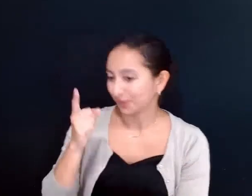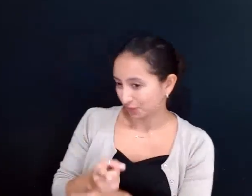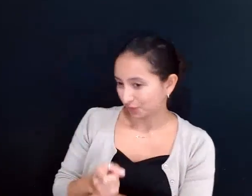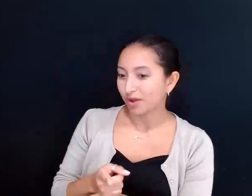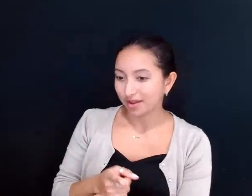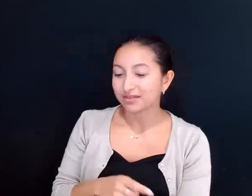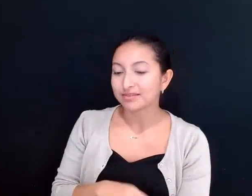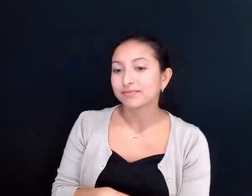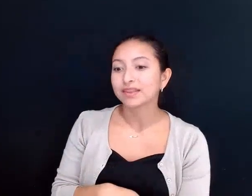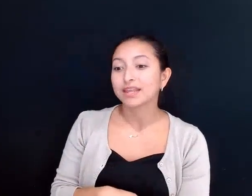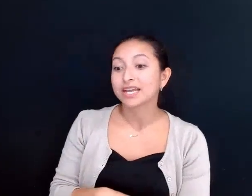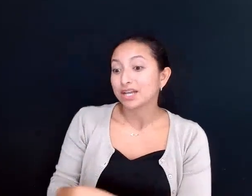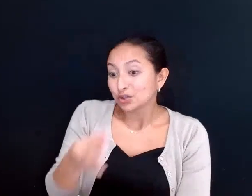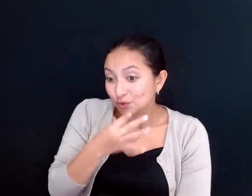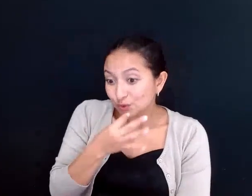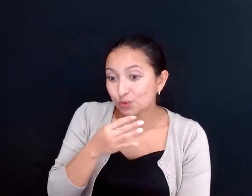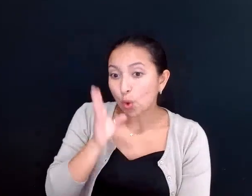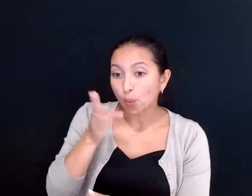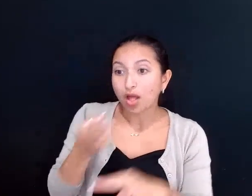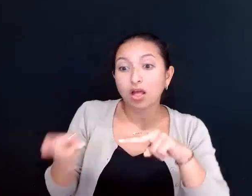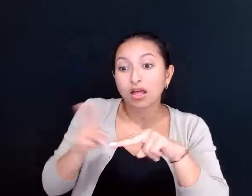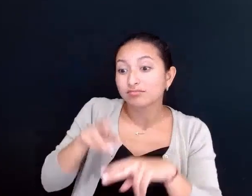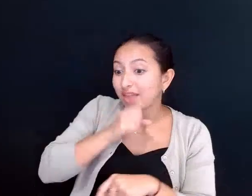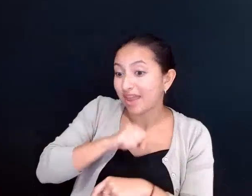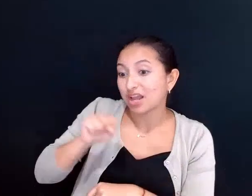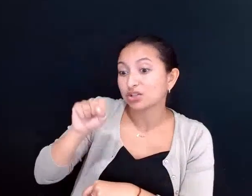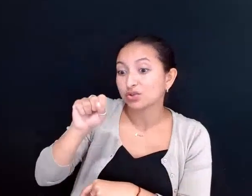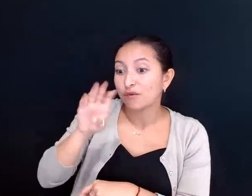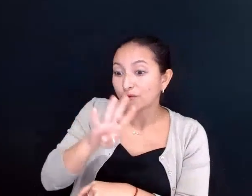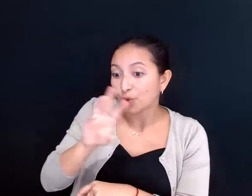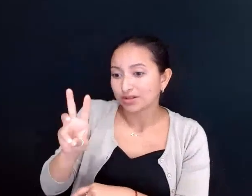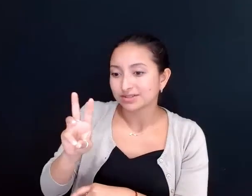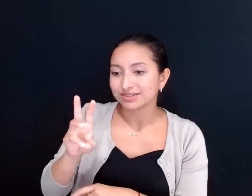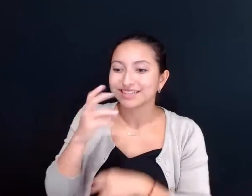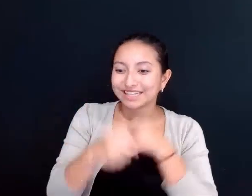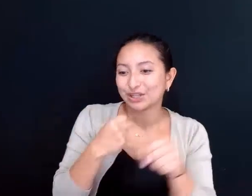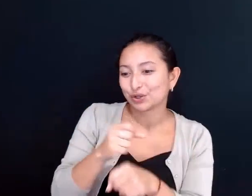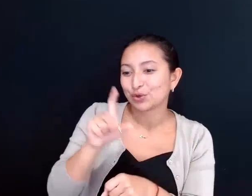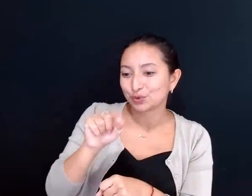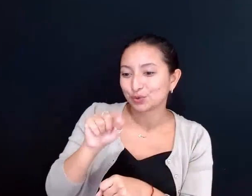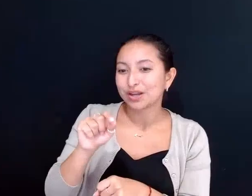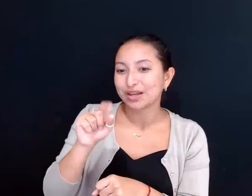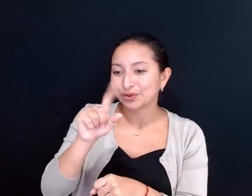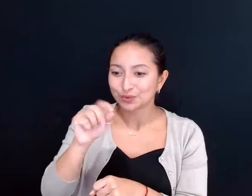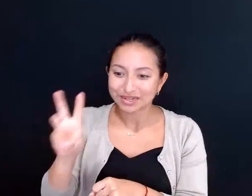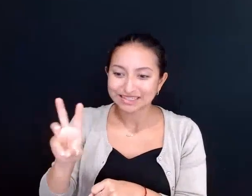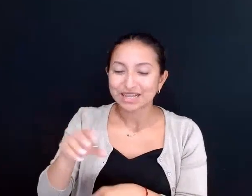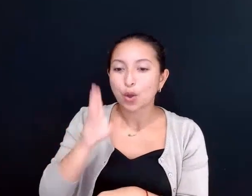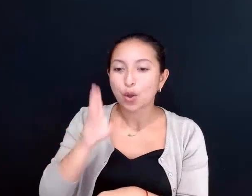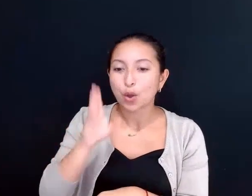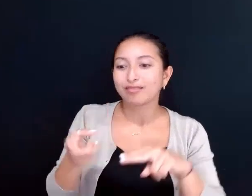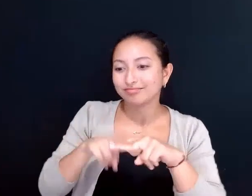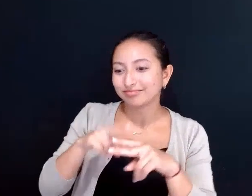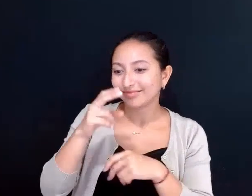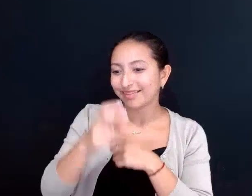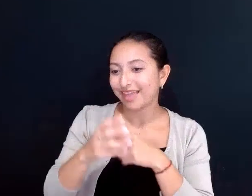up to age 46 though, in uh, 2026. So, okay, okay. yeah. So that got passed, and then